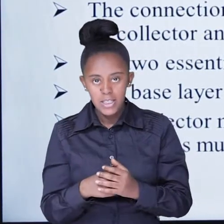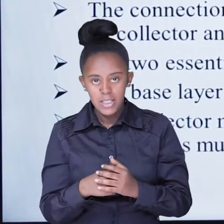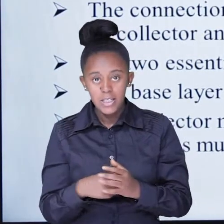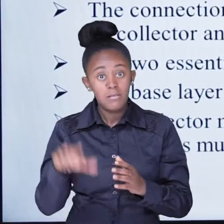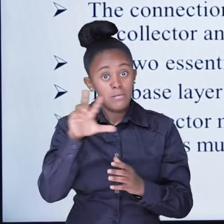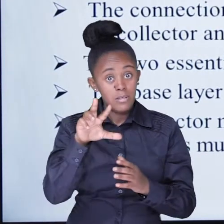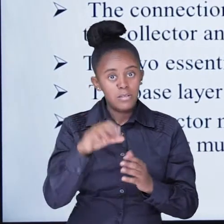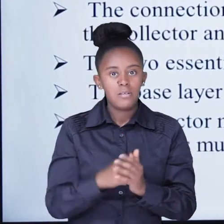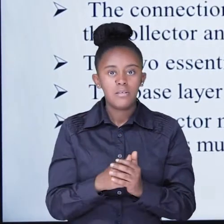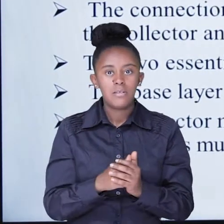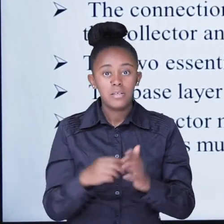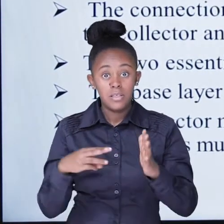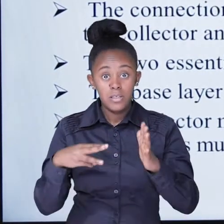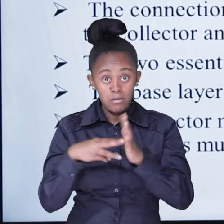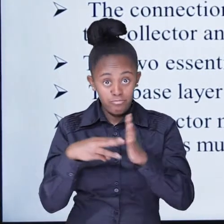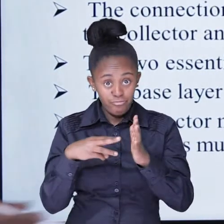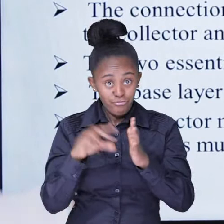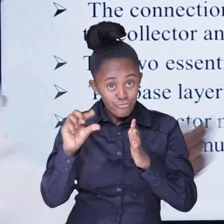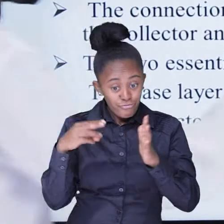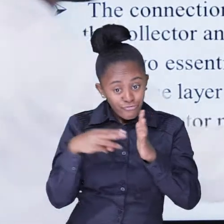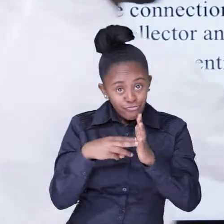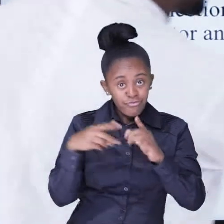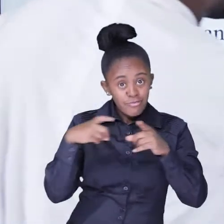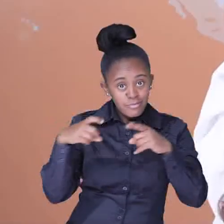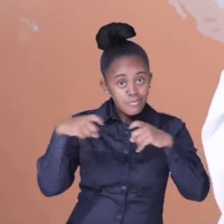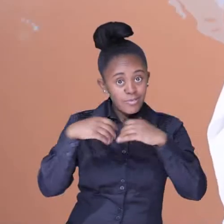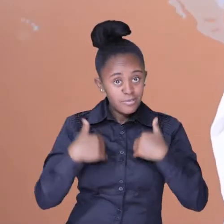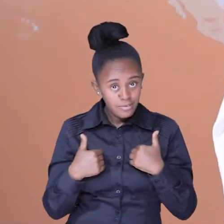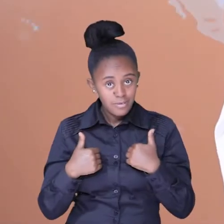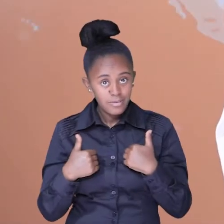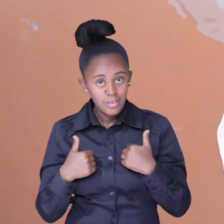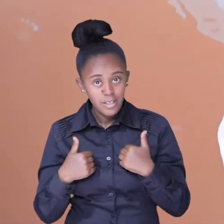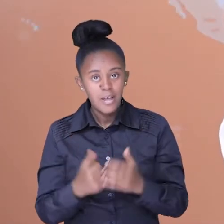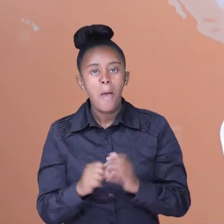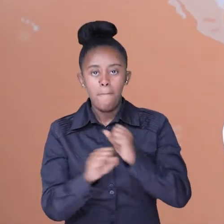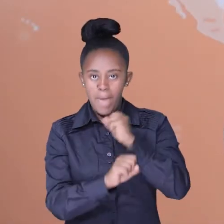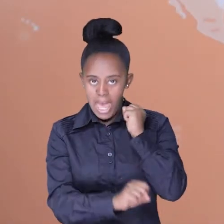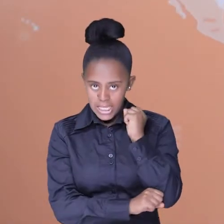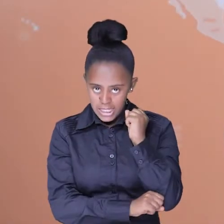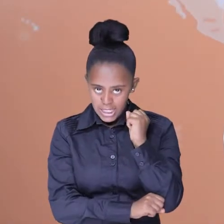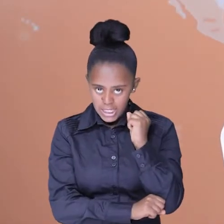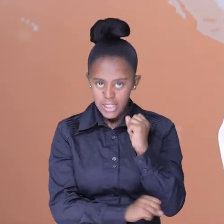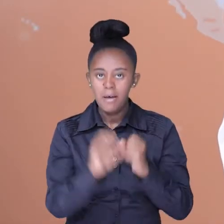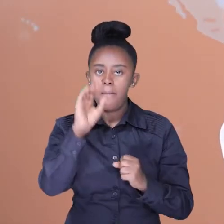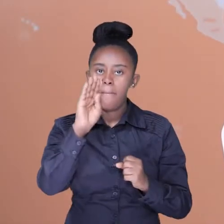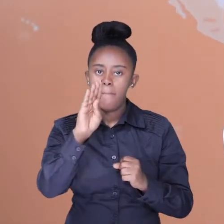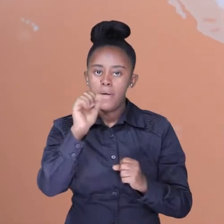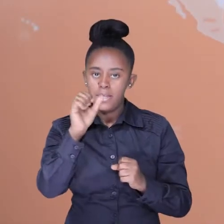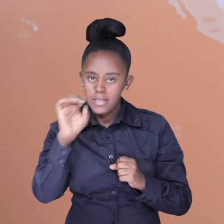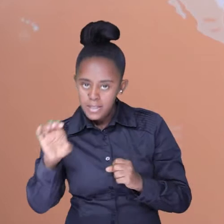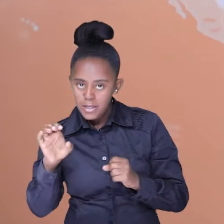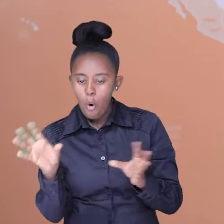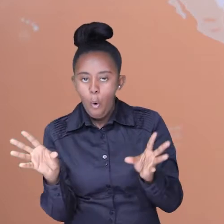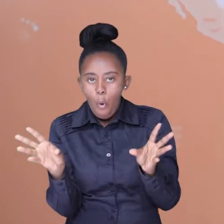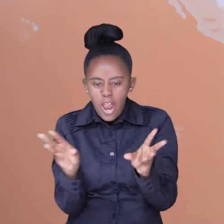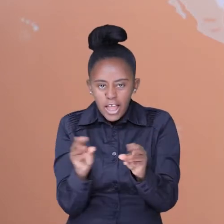terminals. Those terminals of transistors are base, common base,